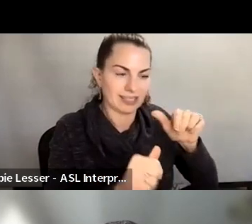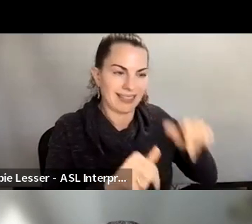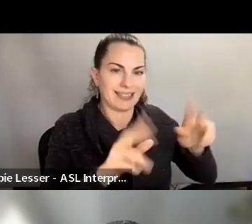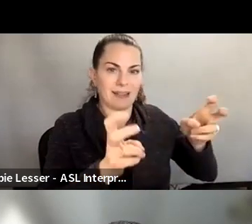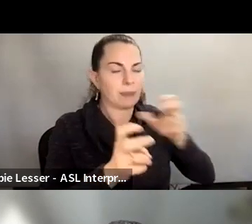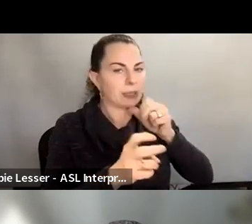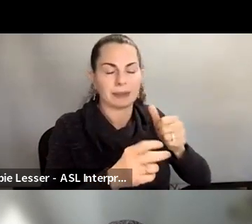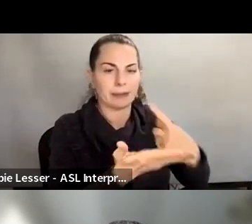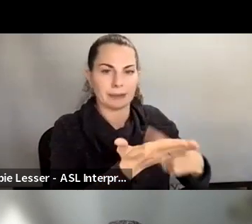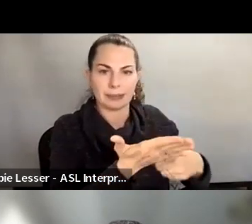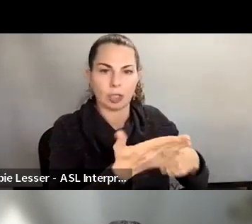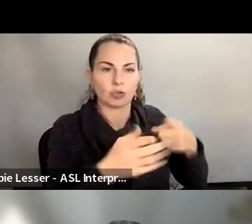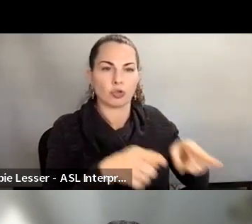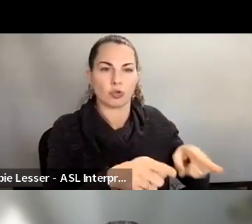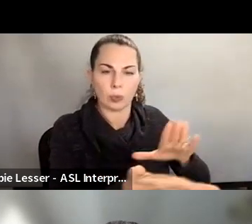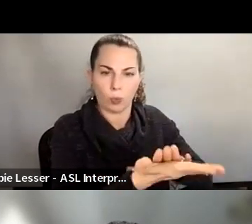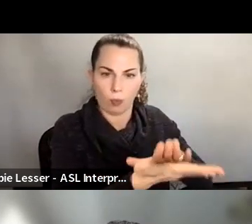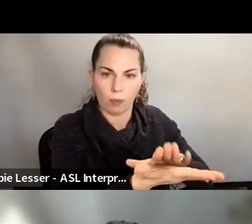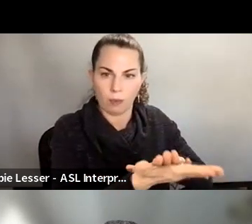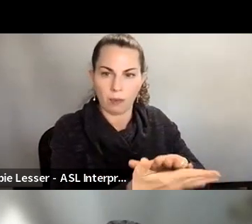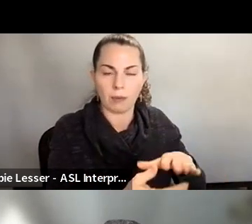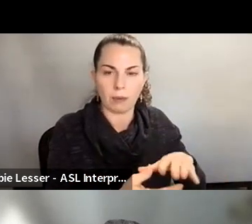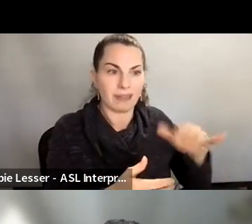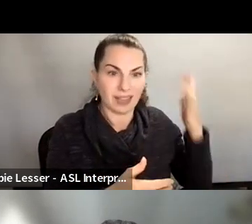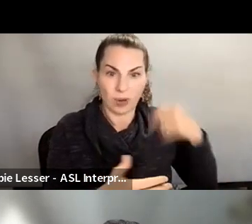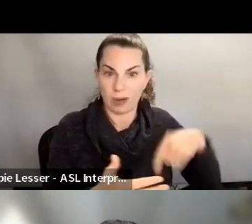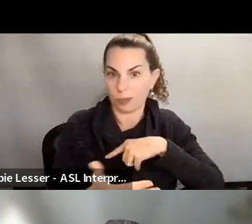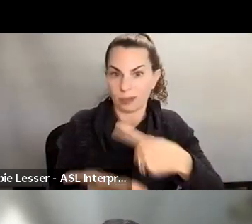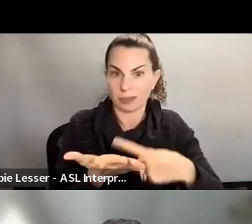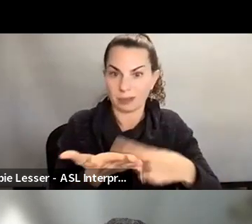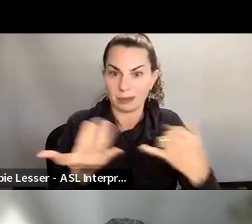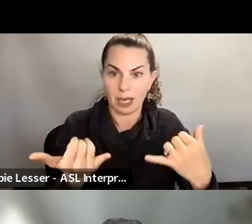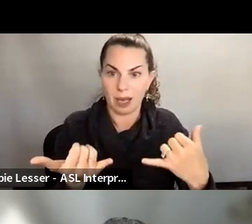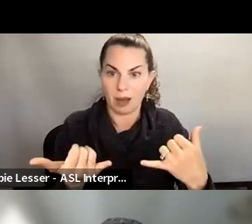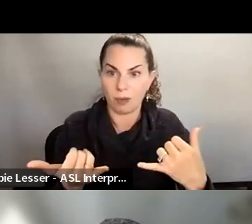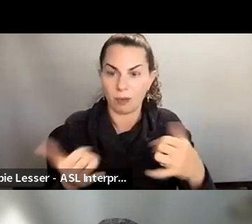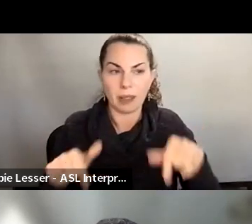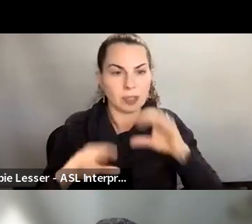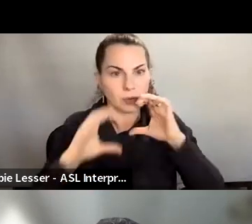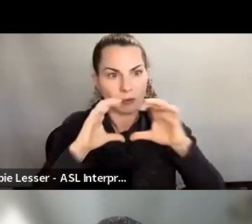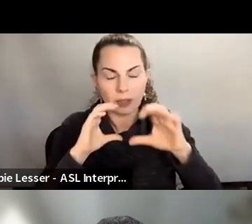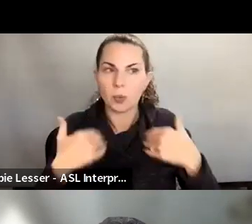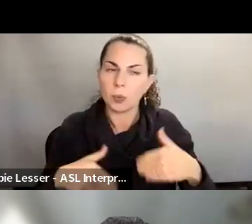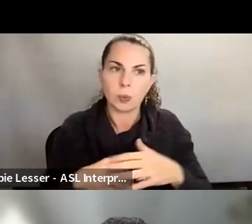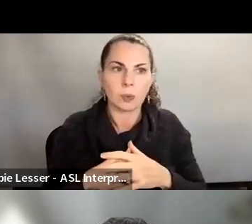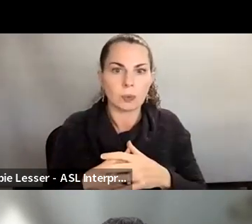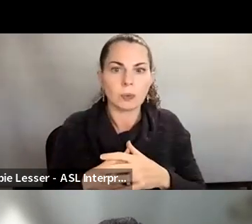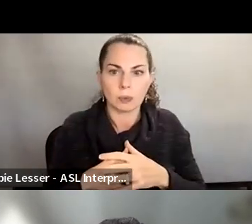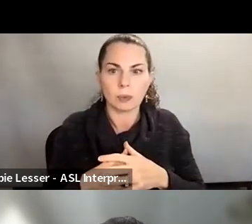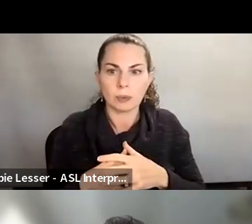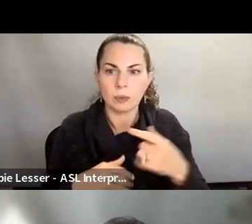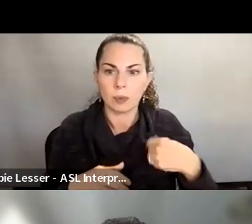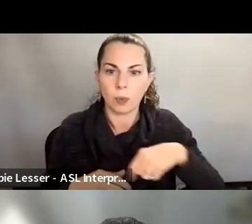education, right? That's why we're talking about all this, right? We're having the institution. This is a conversation we have, in our enforcement work